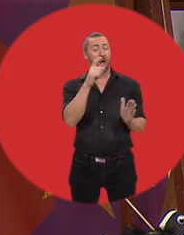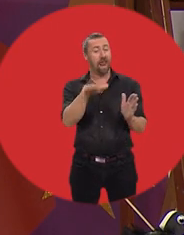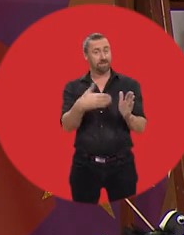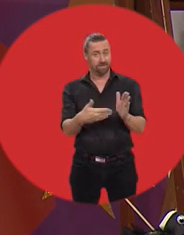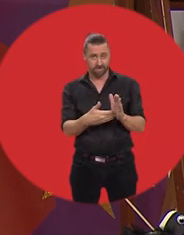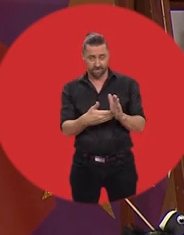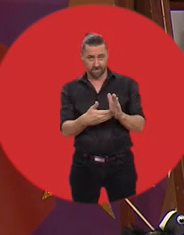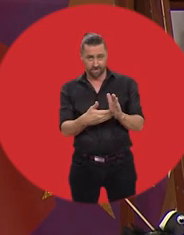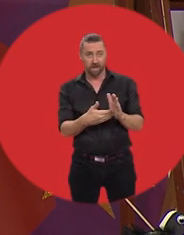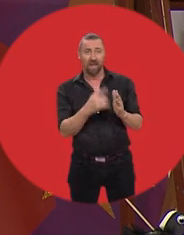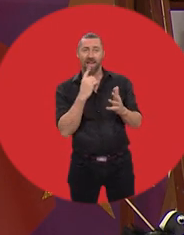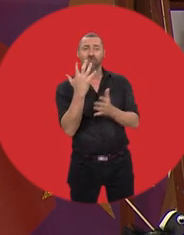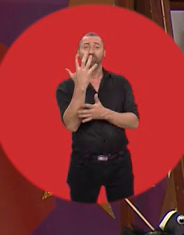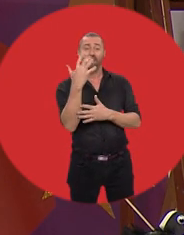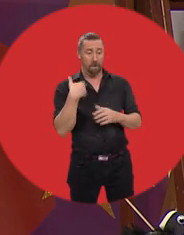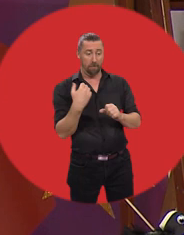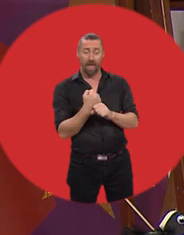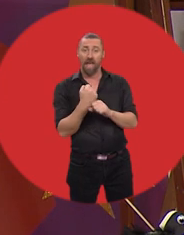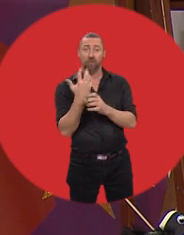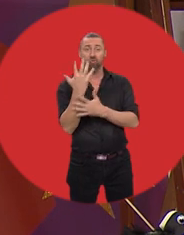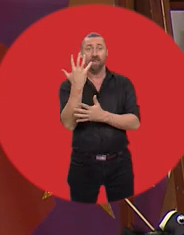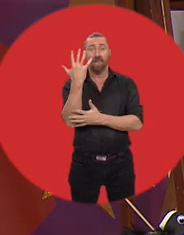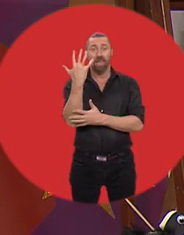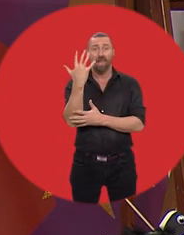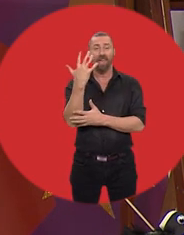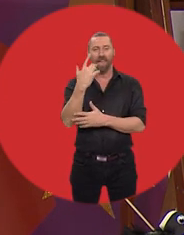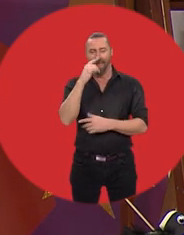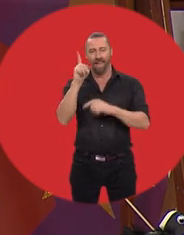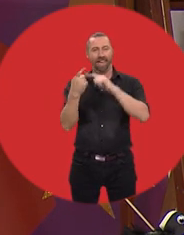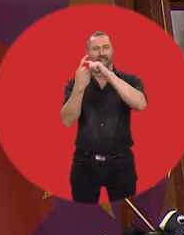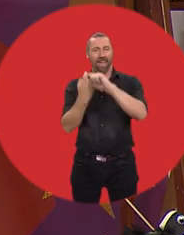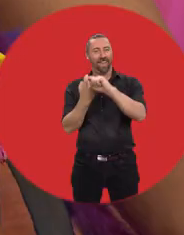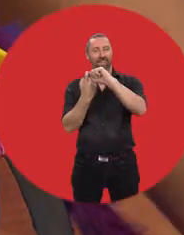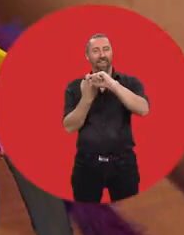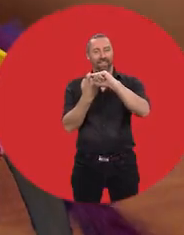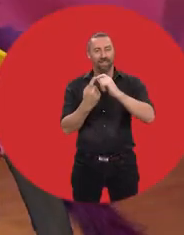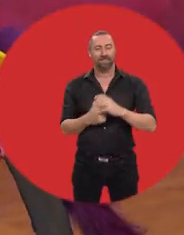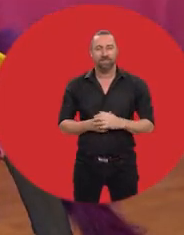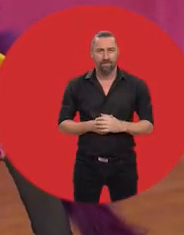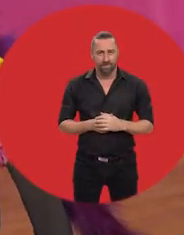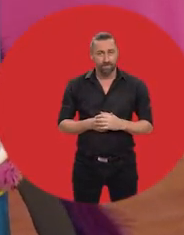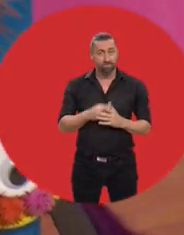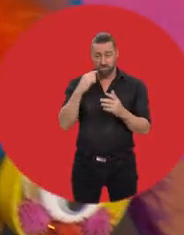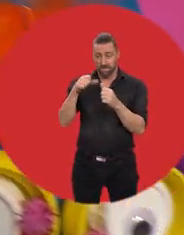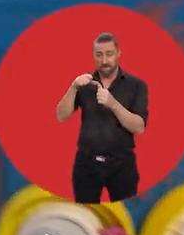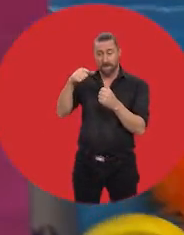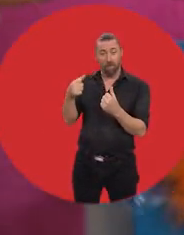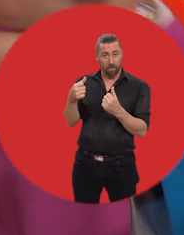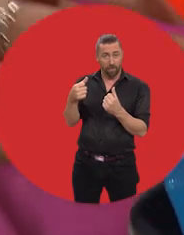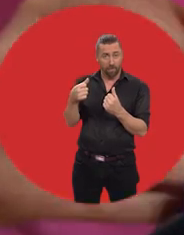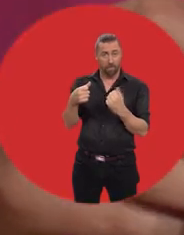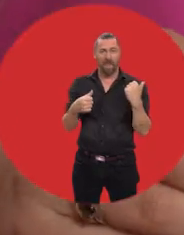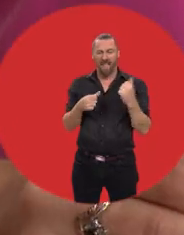is to hang it on this tree here, the scragpie. So I'm going to take a bit of tape and then my chenille